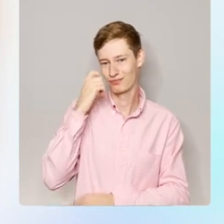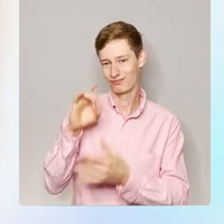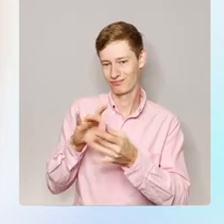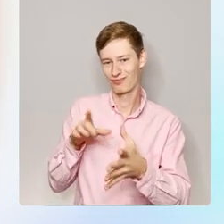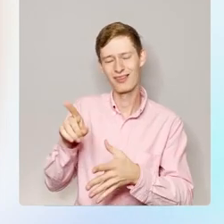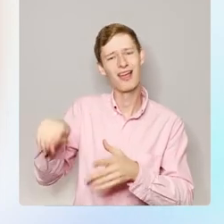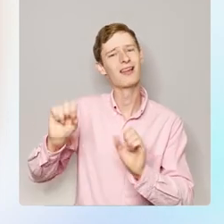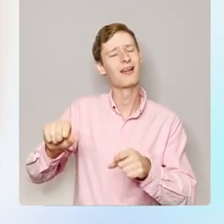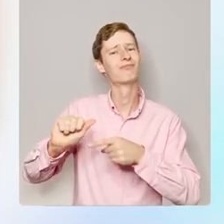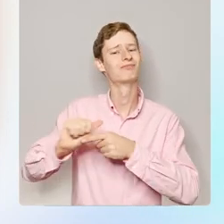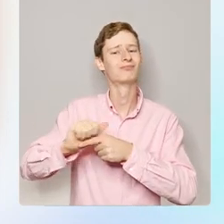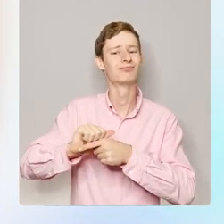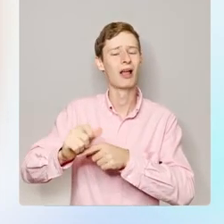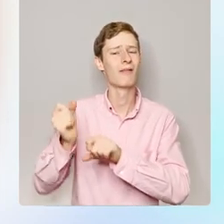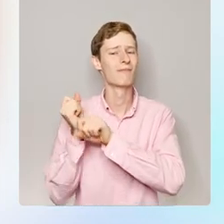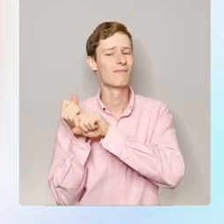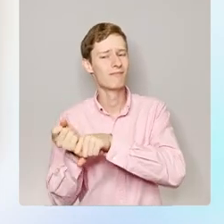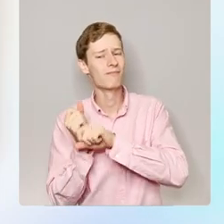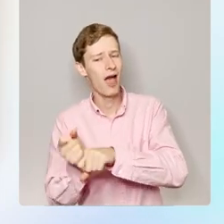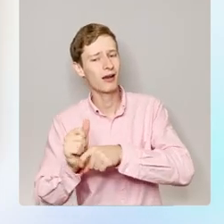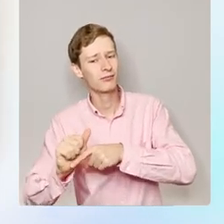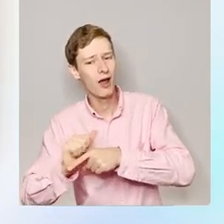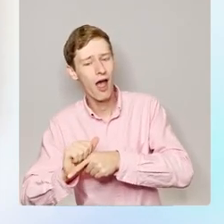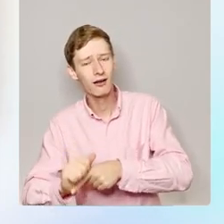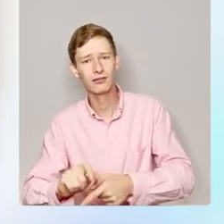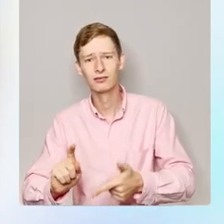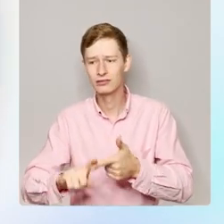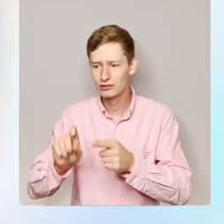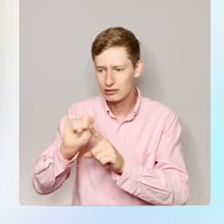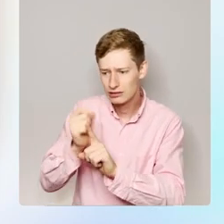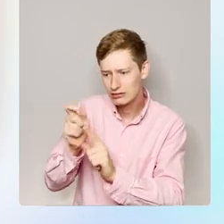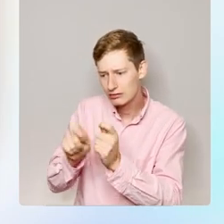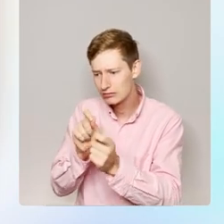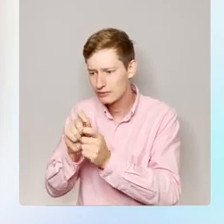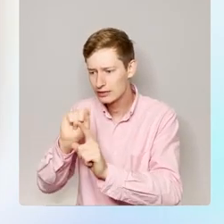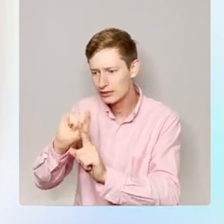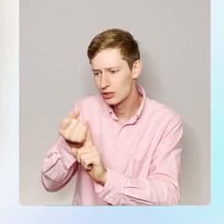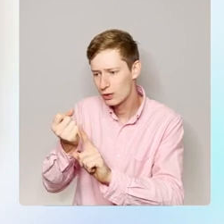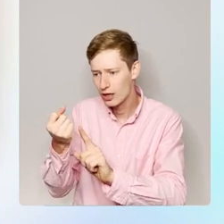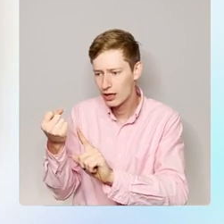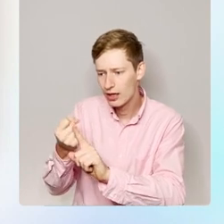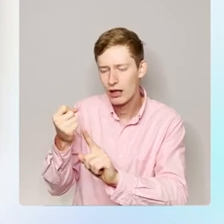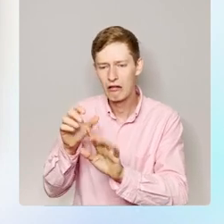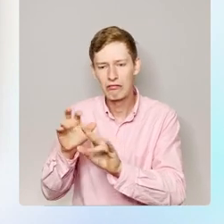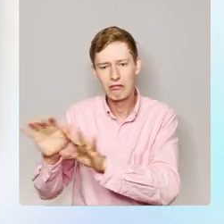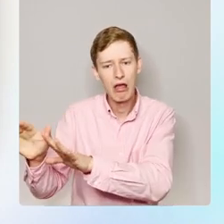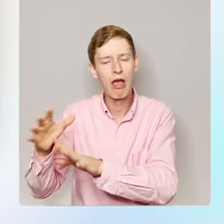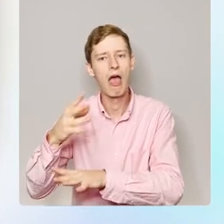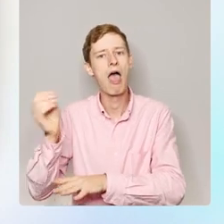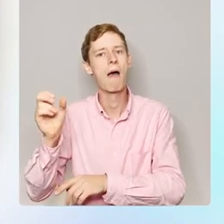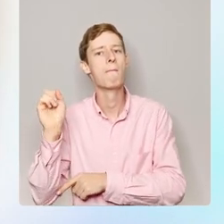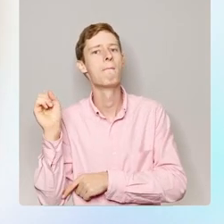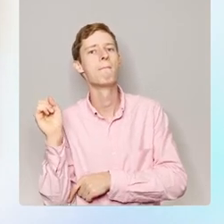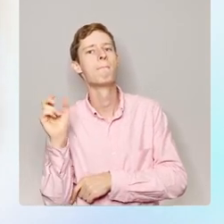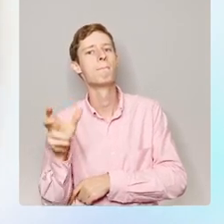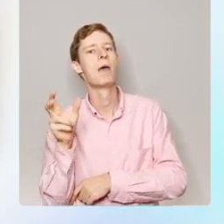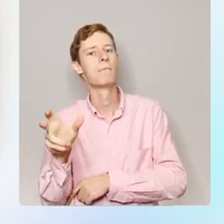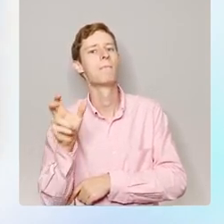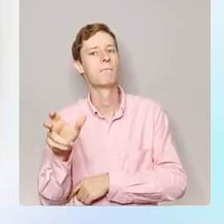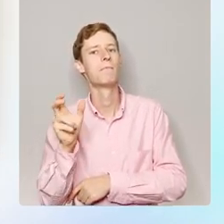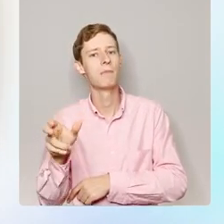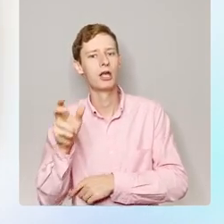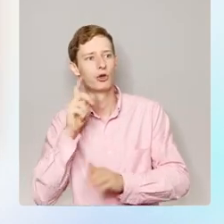of drills, including batting practice, situational hitting, occlusion, and pitch recognition training, all helping them